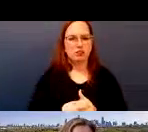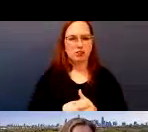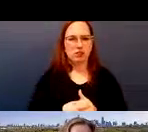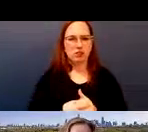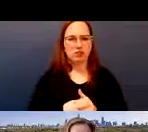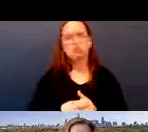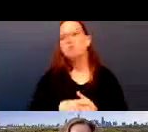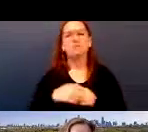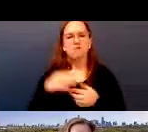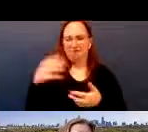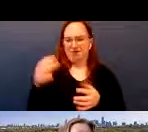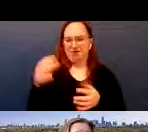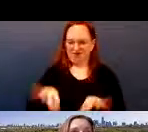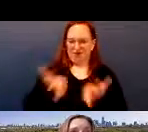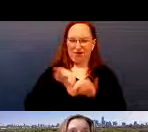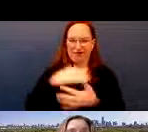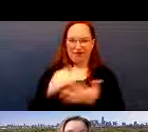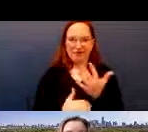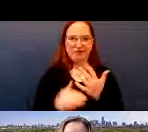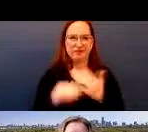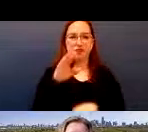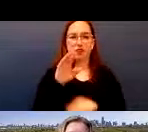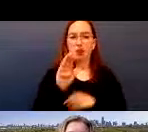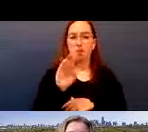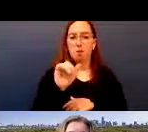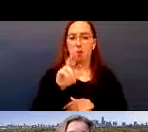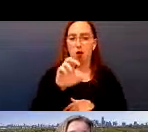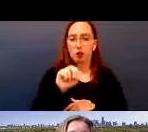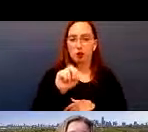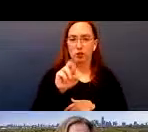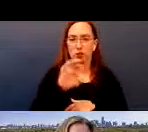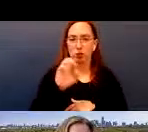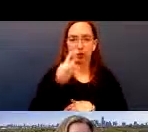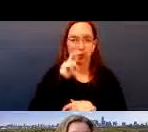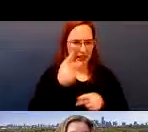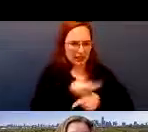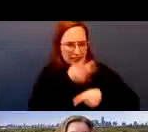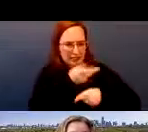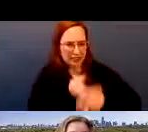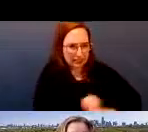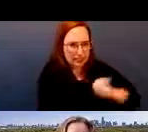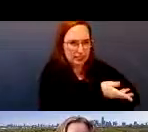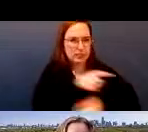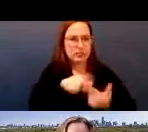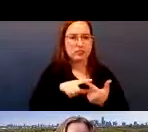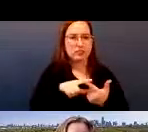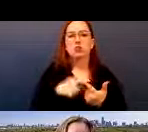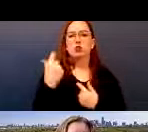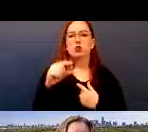rehabilitation of Barton Creek, green stormwater infrastructure throughout, ecological